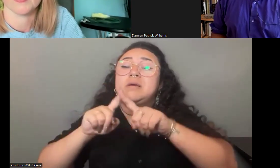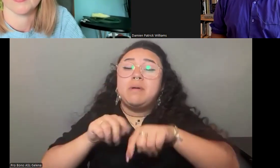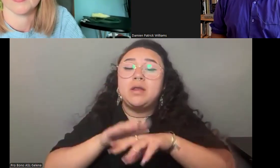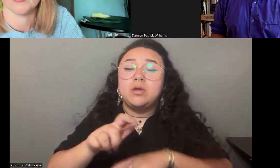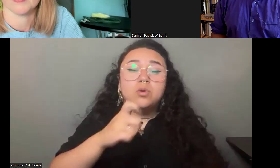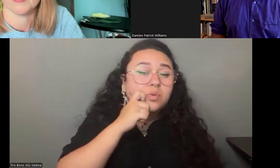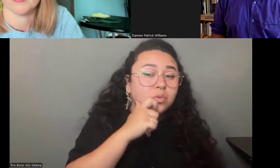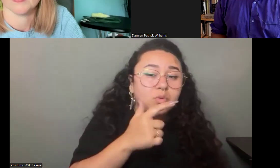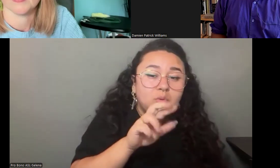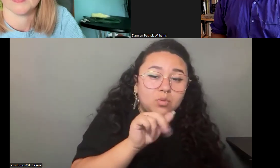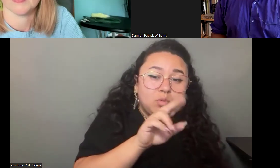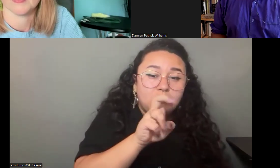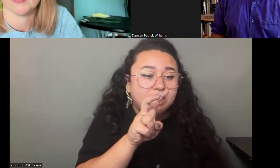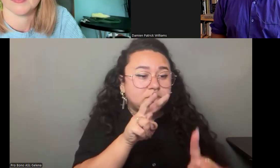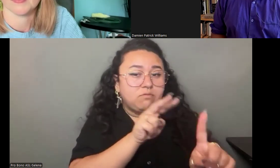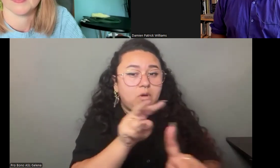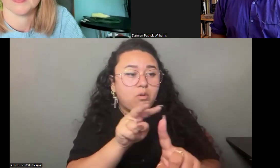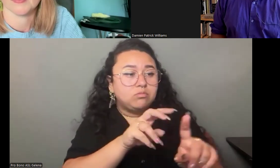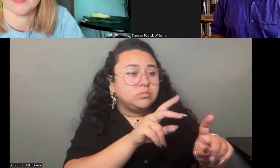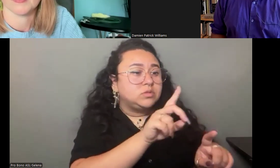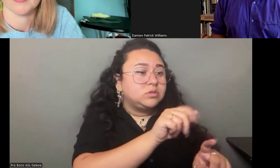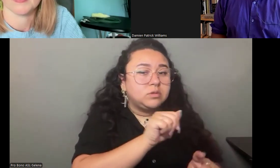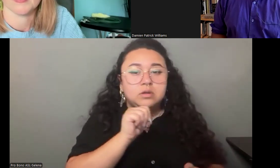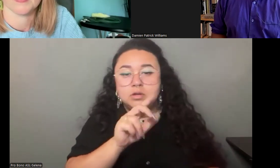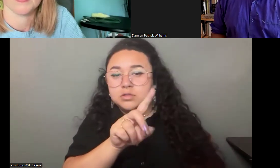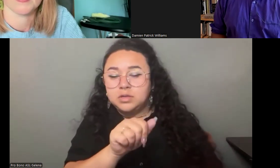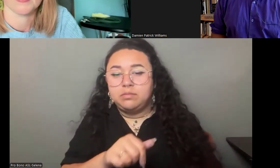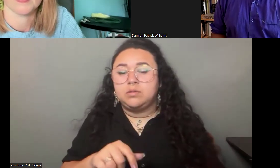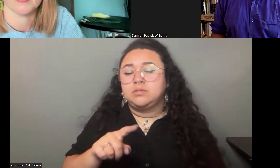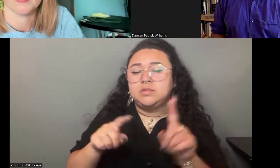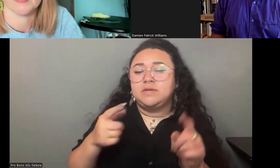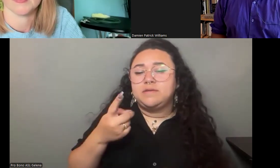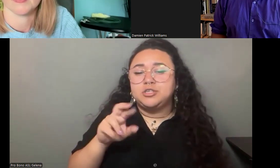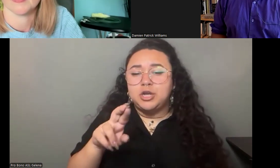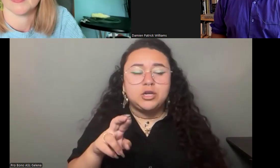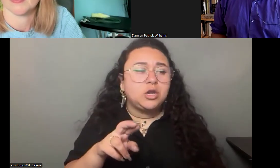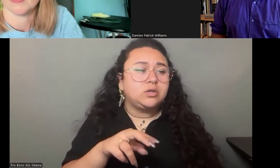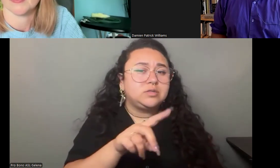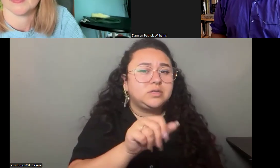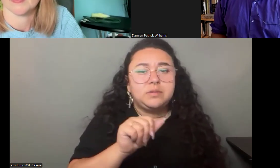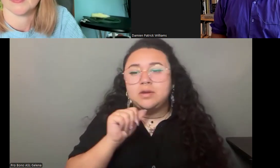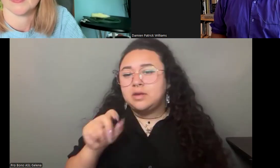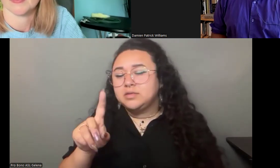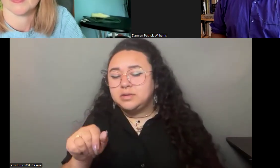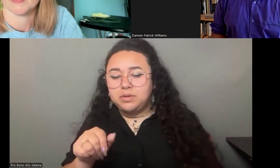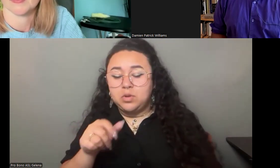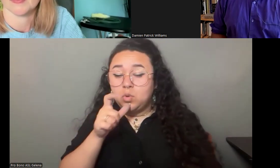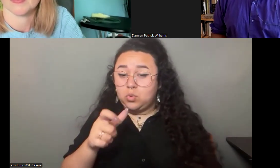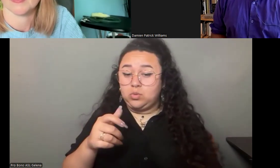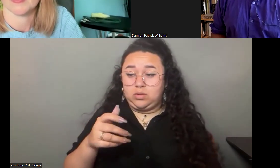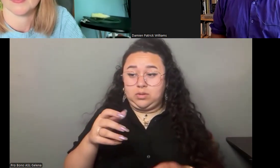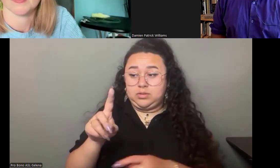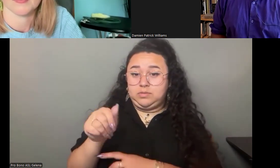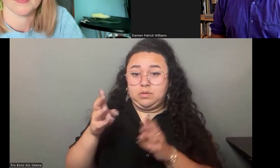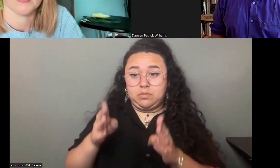Who is seen as the quote unquote right kind of disabled person, who has a disability that is